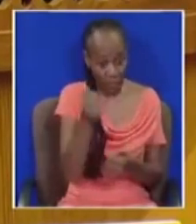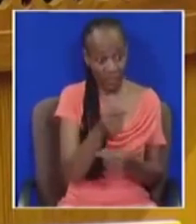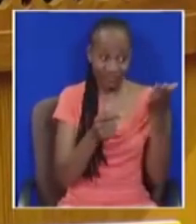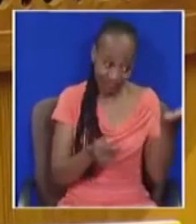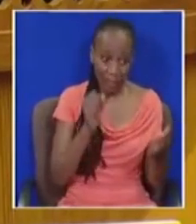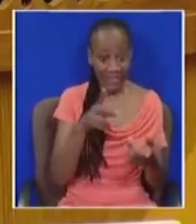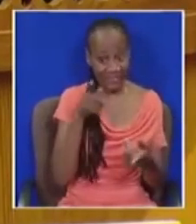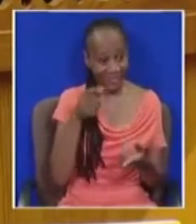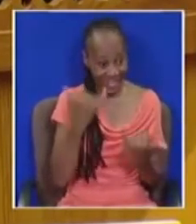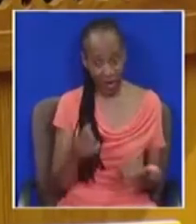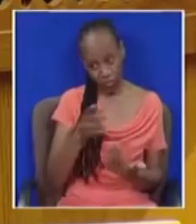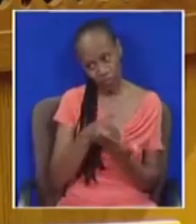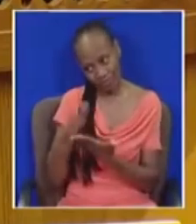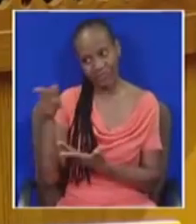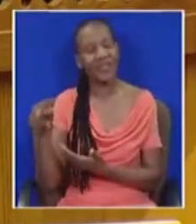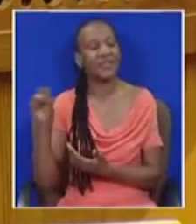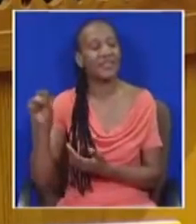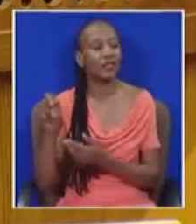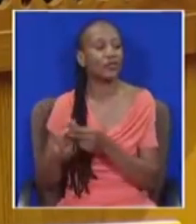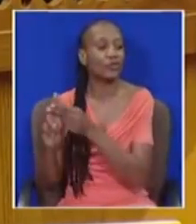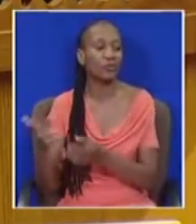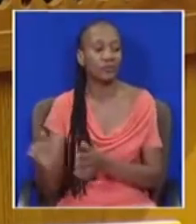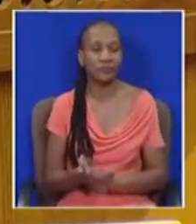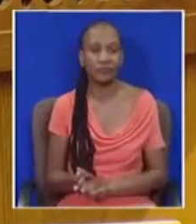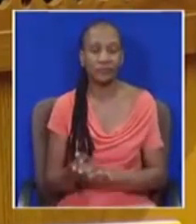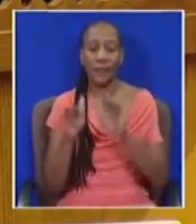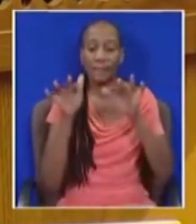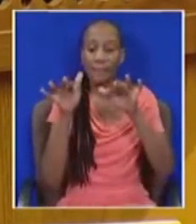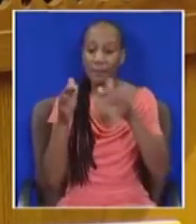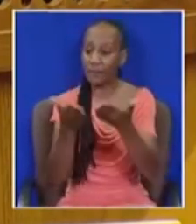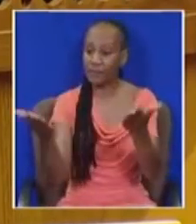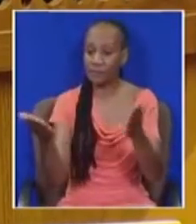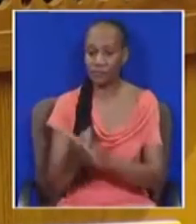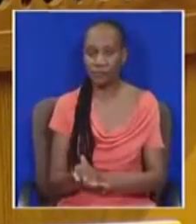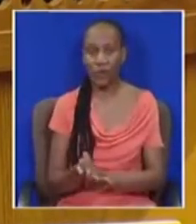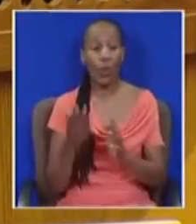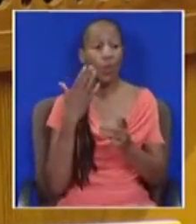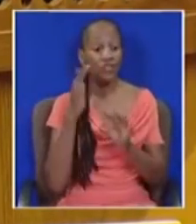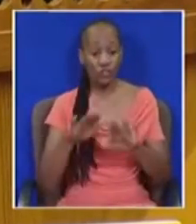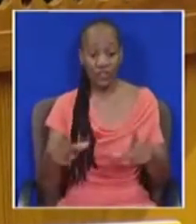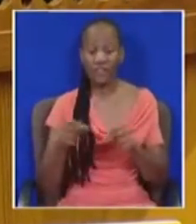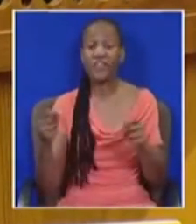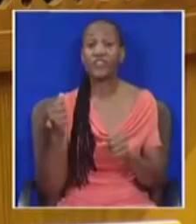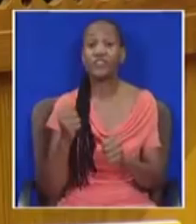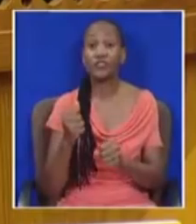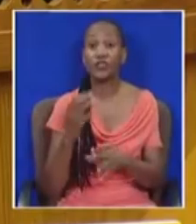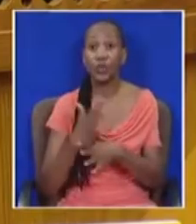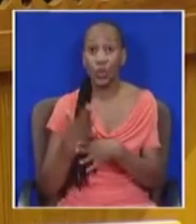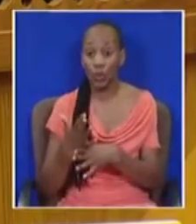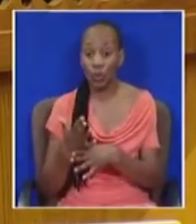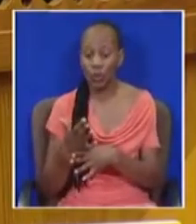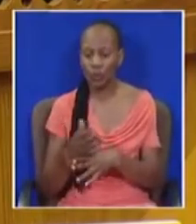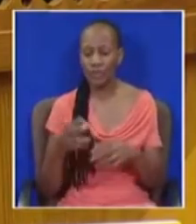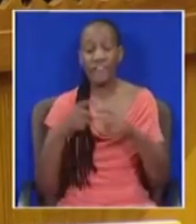ANC. Honorable members, when our students leave school, they need to find work.